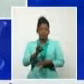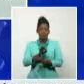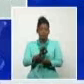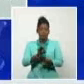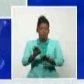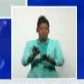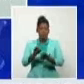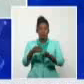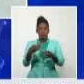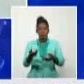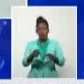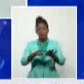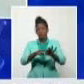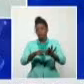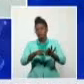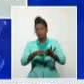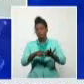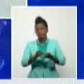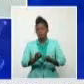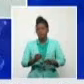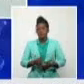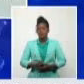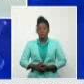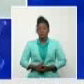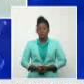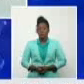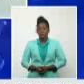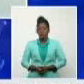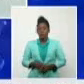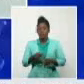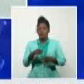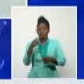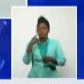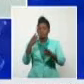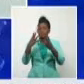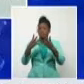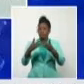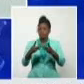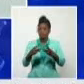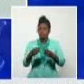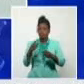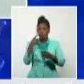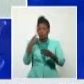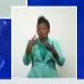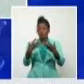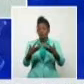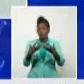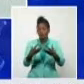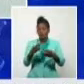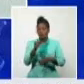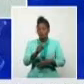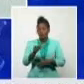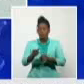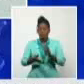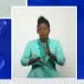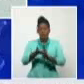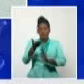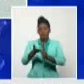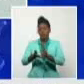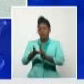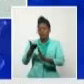highest number of discharges, es un número importante. because it is also the one with the highest number of confirmed cases. Havana